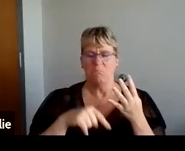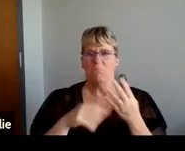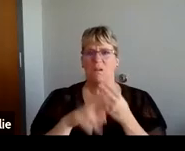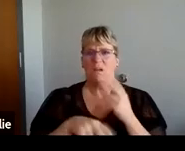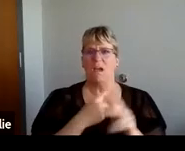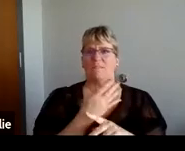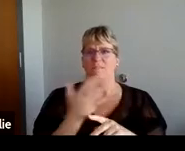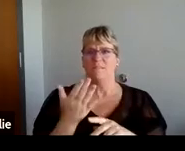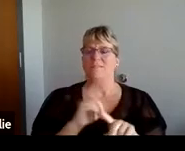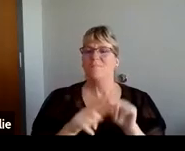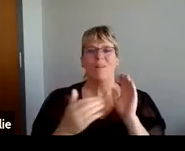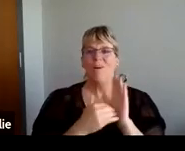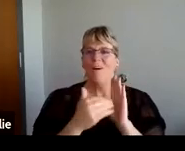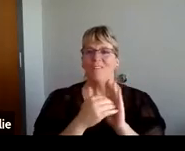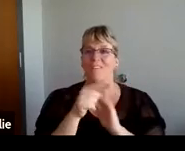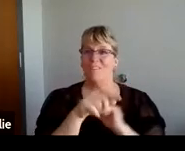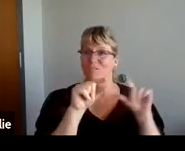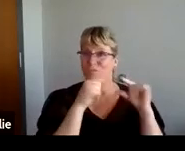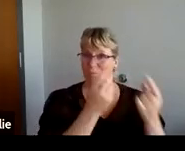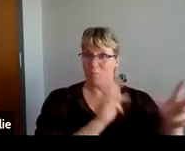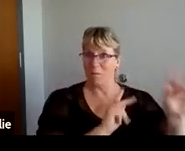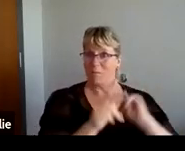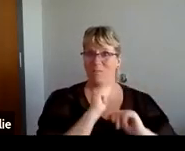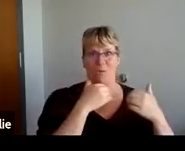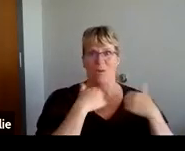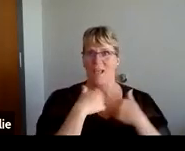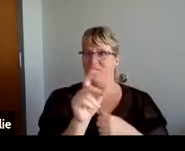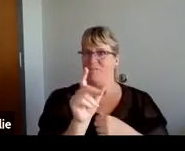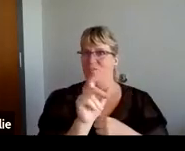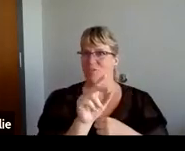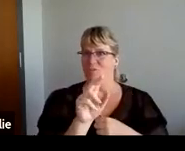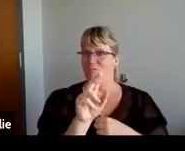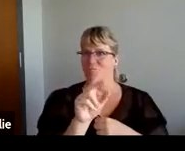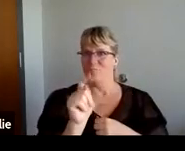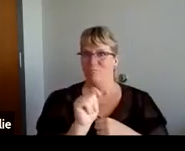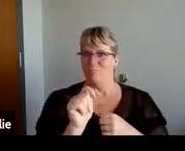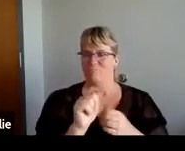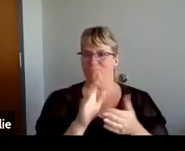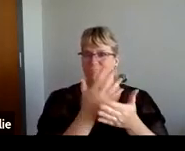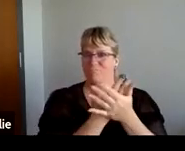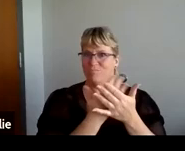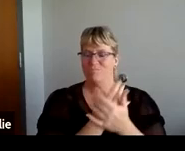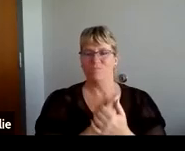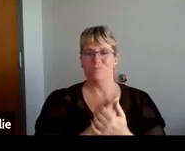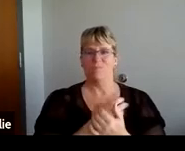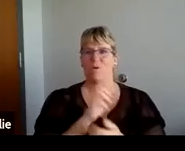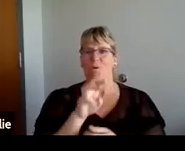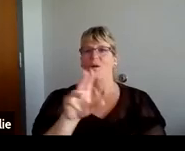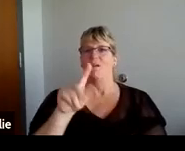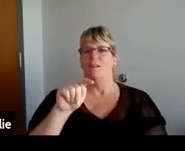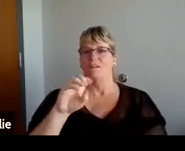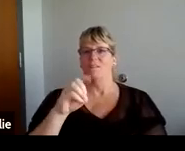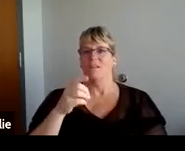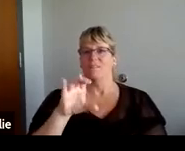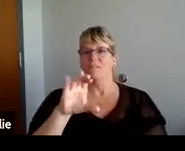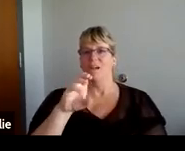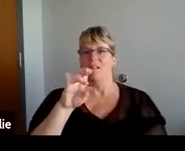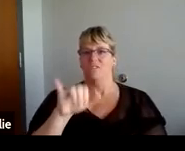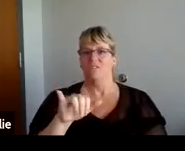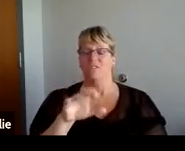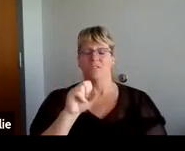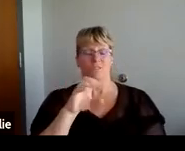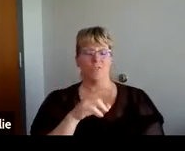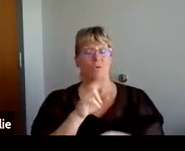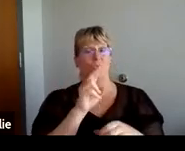But often this population doesn't get the urine drug screen or even the serum toxicology screen. So substance use